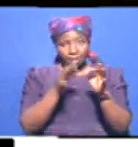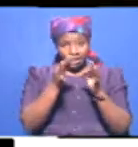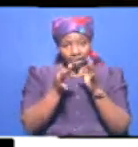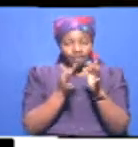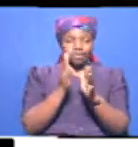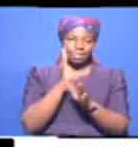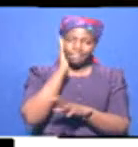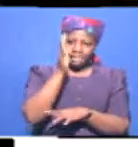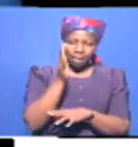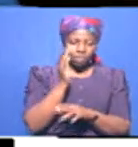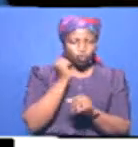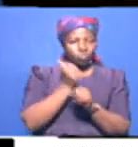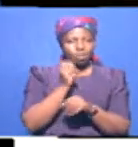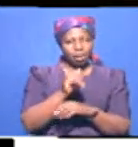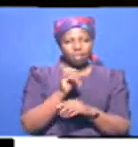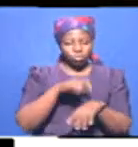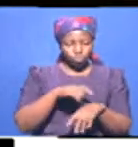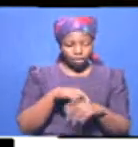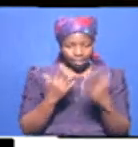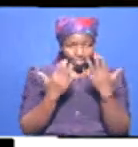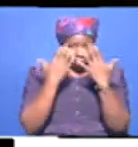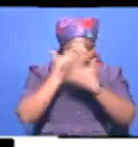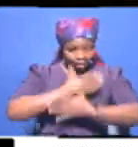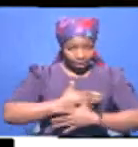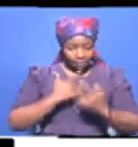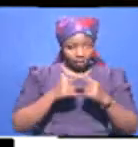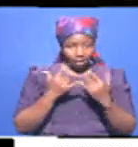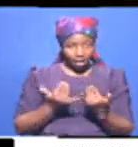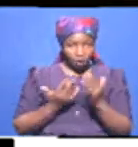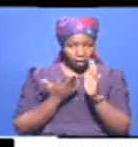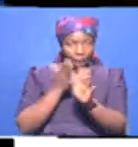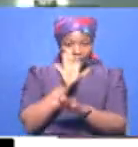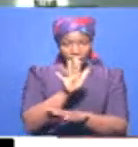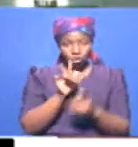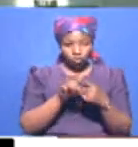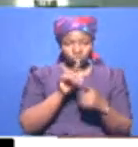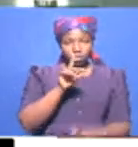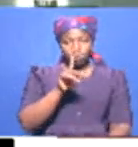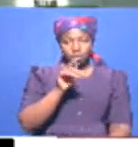the course of the night. But for now, back to you, Catherine Kasavuli at Broadcasting House.